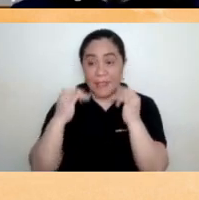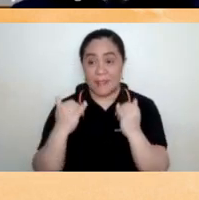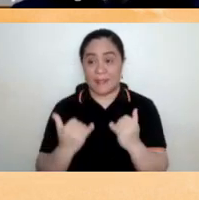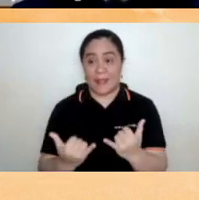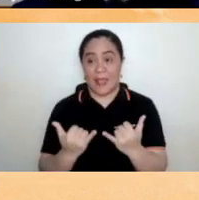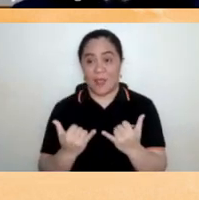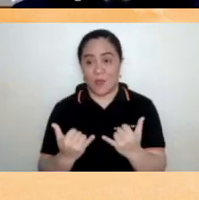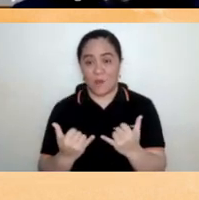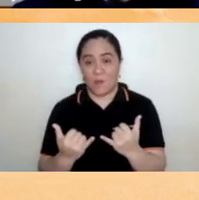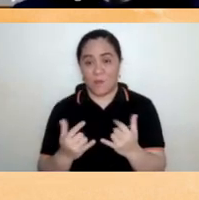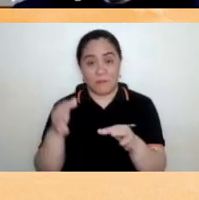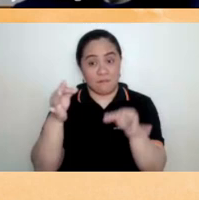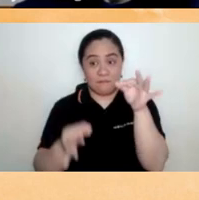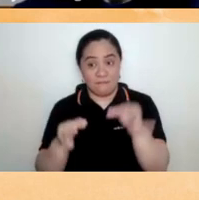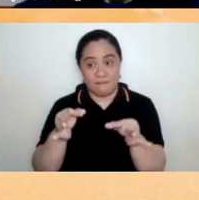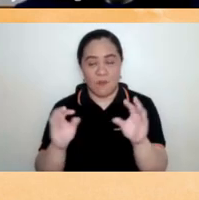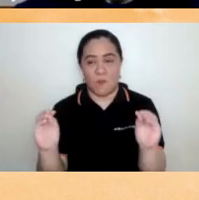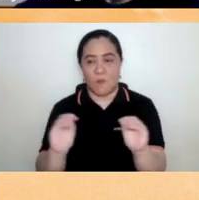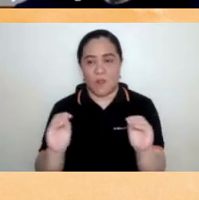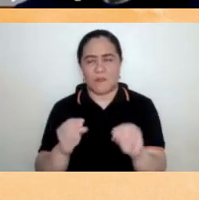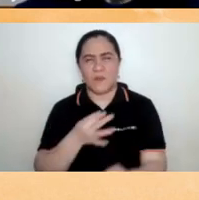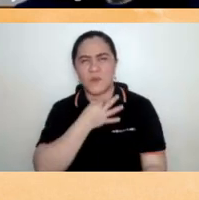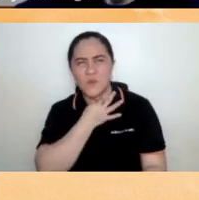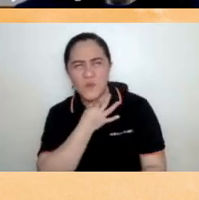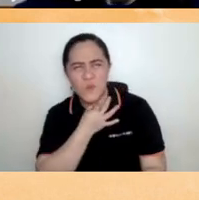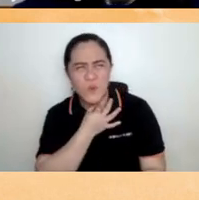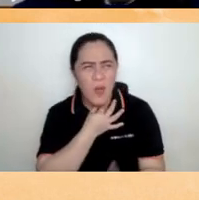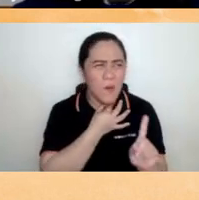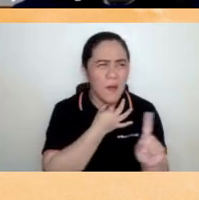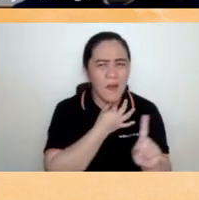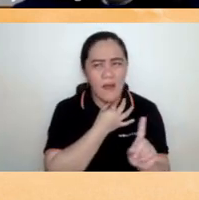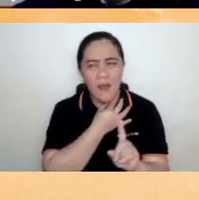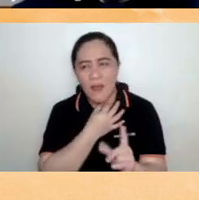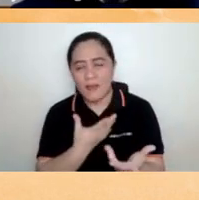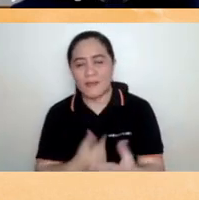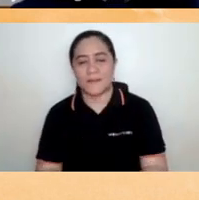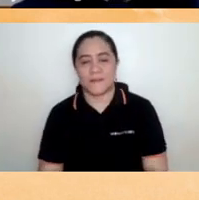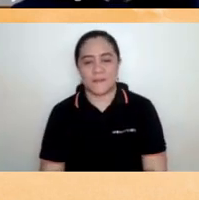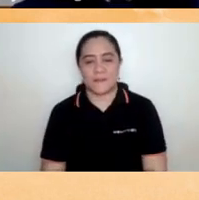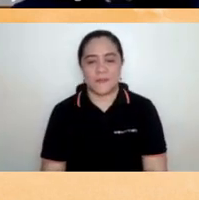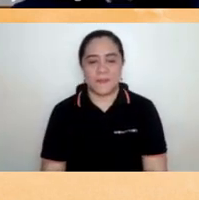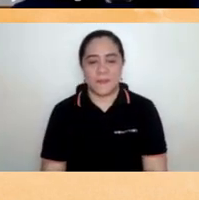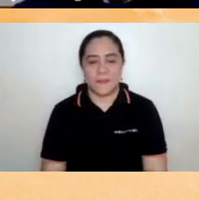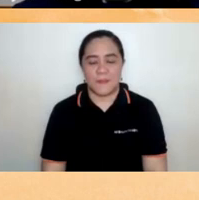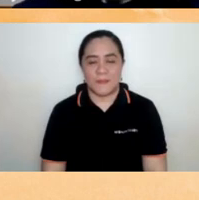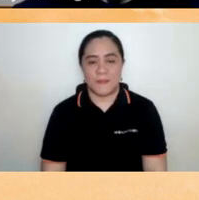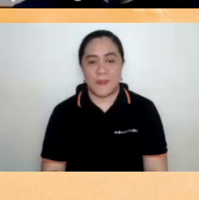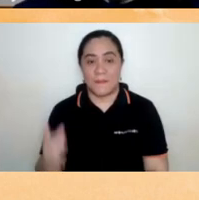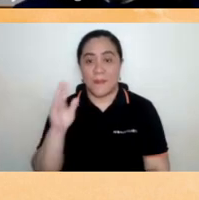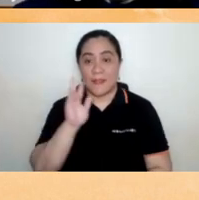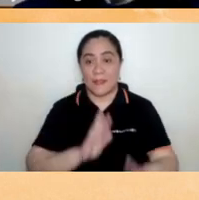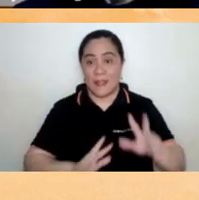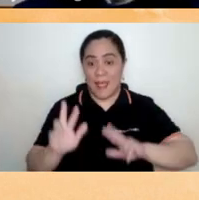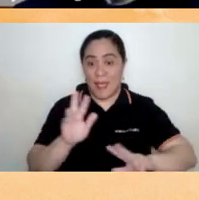without judgment and just being curious about what's here. Um, Anxiety often